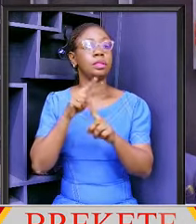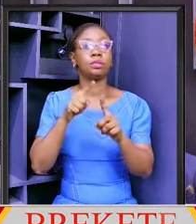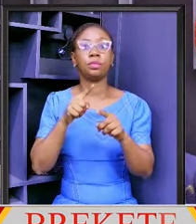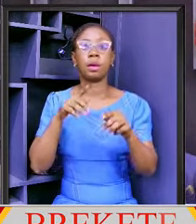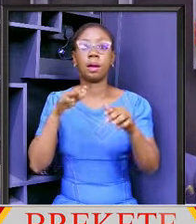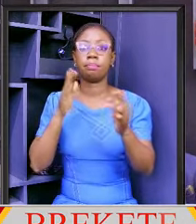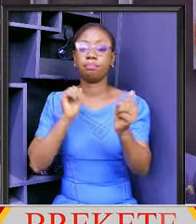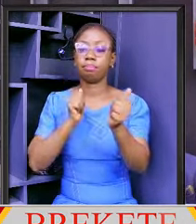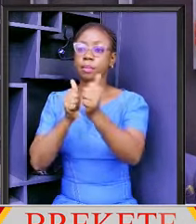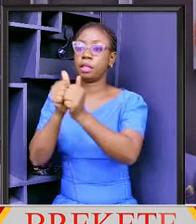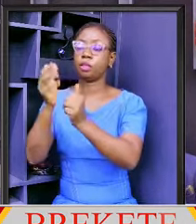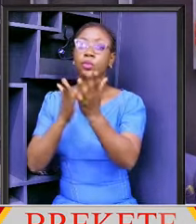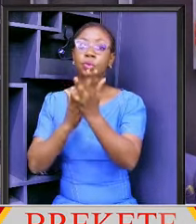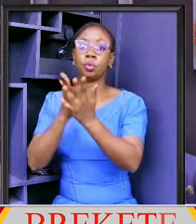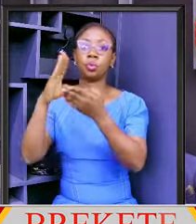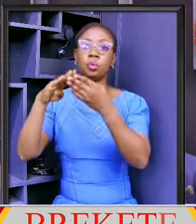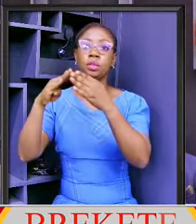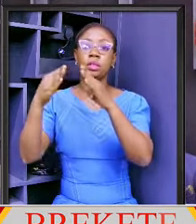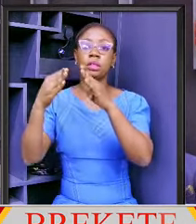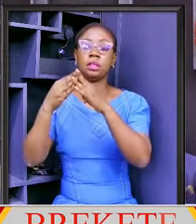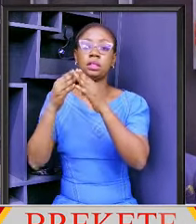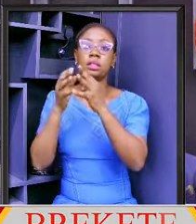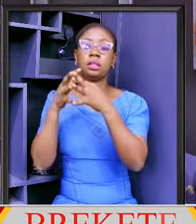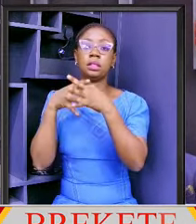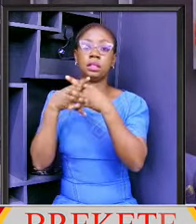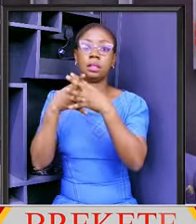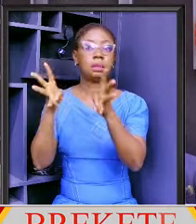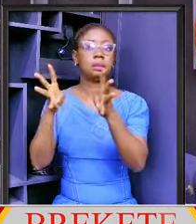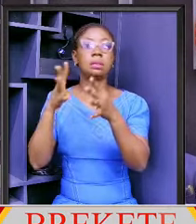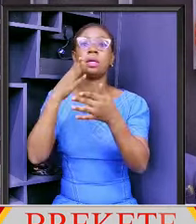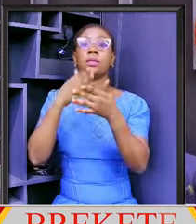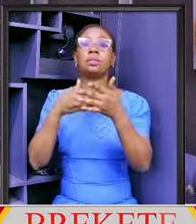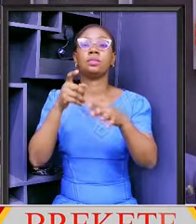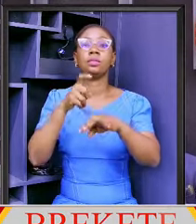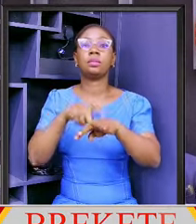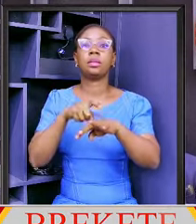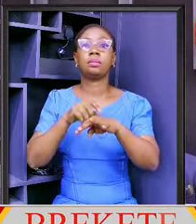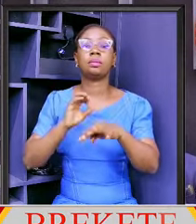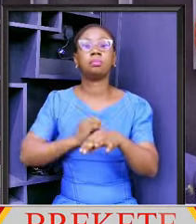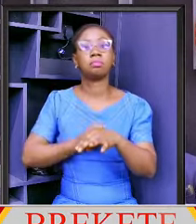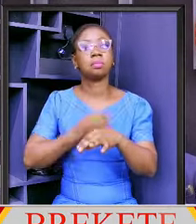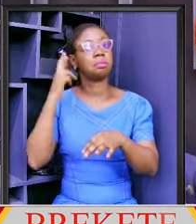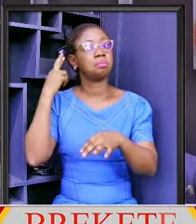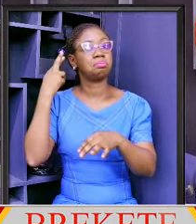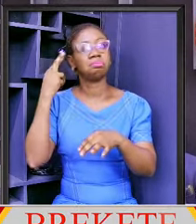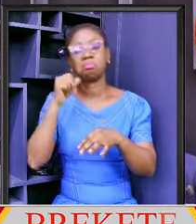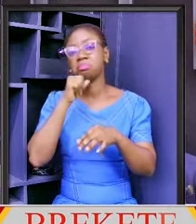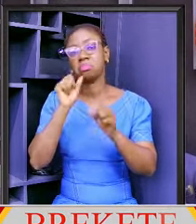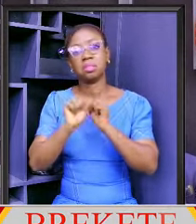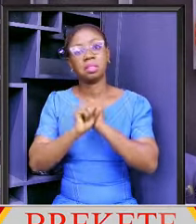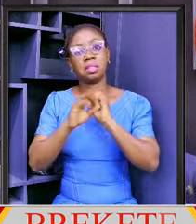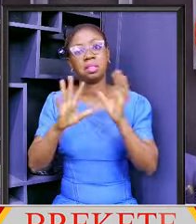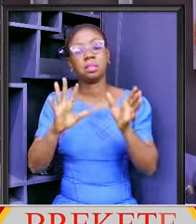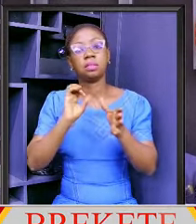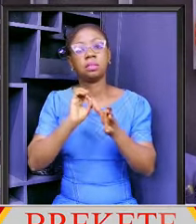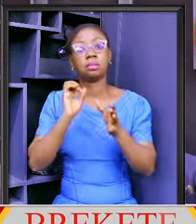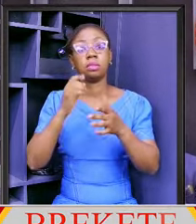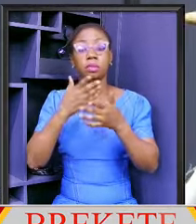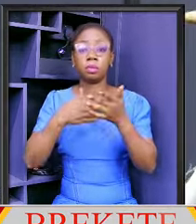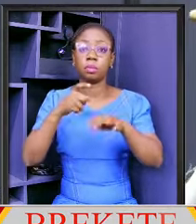call a city gate. Sometimes if our network no declare there. Radio. Sometimes for secretariat, our radio no